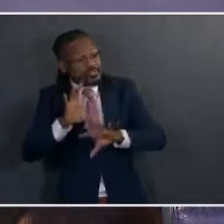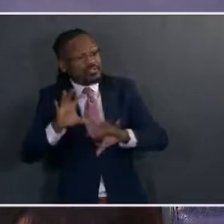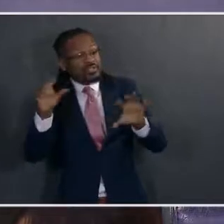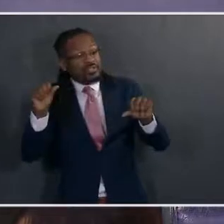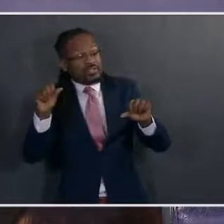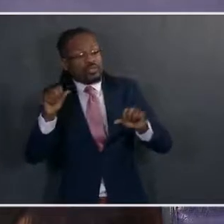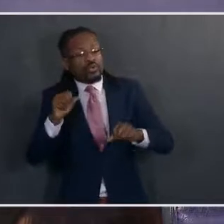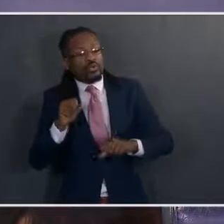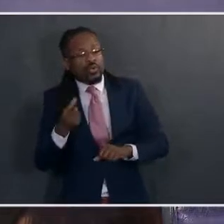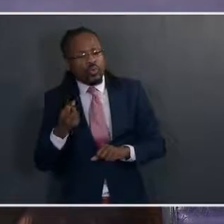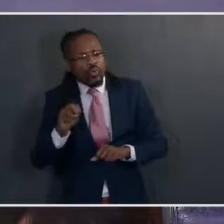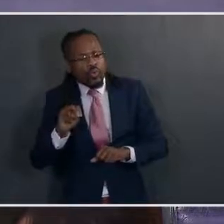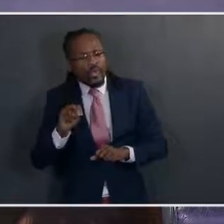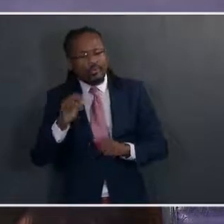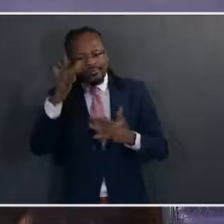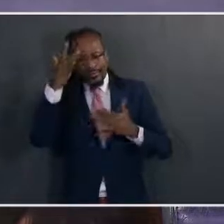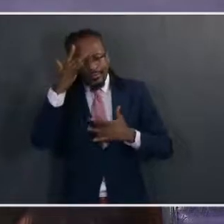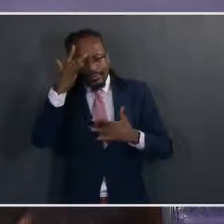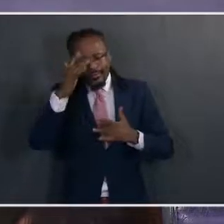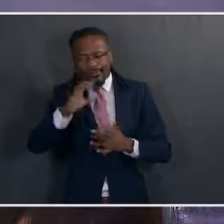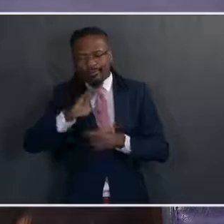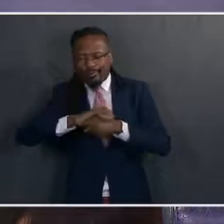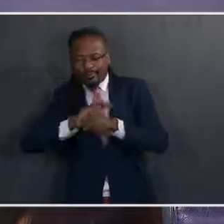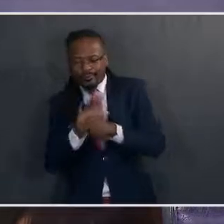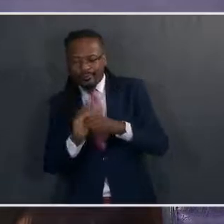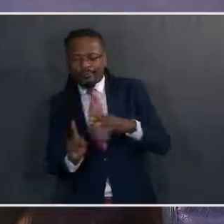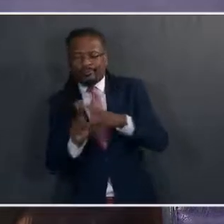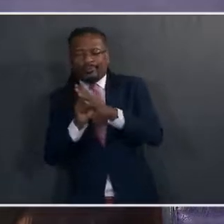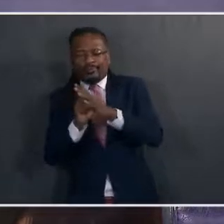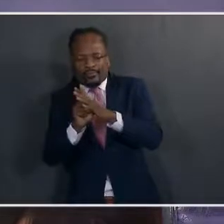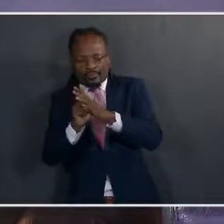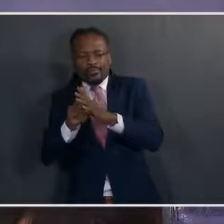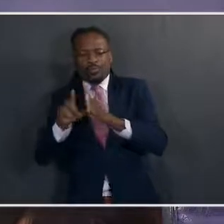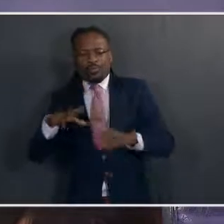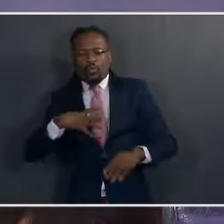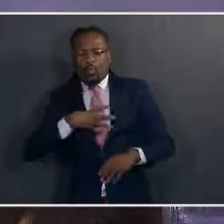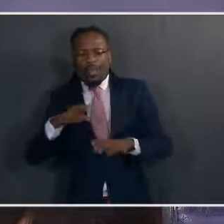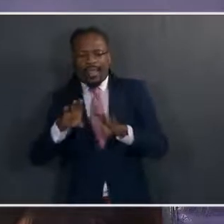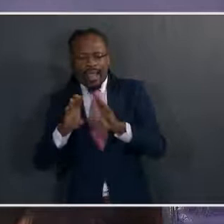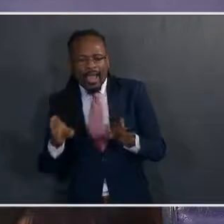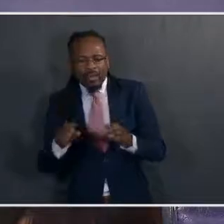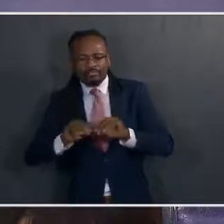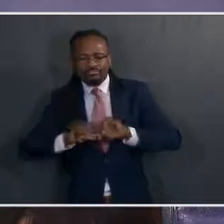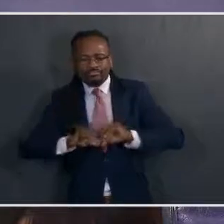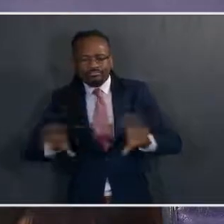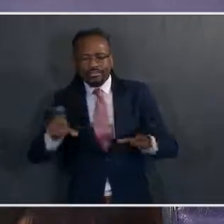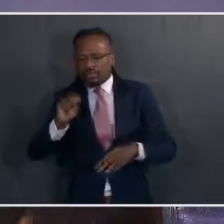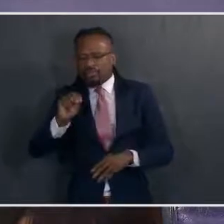when coronavirus cases came up in the White House, people tested positive, it came out in the news media. I was wondering if